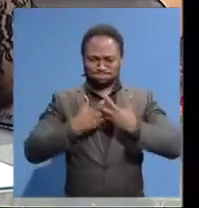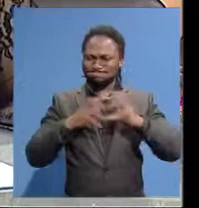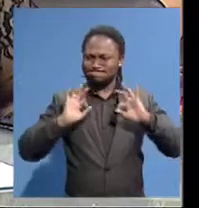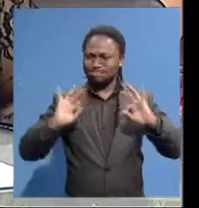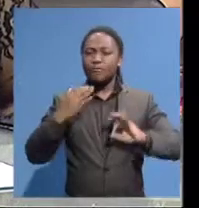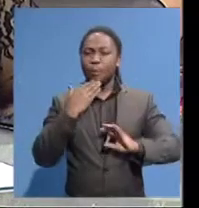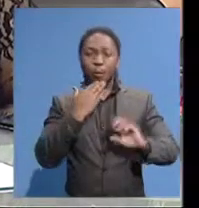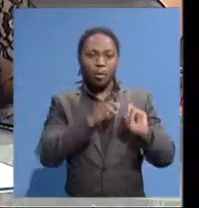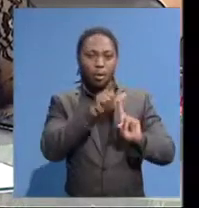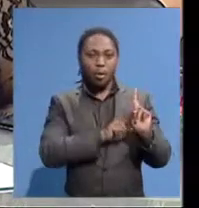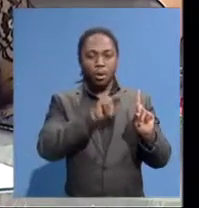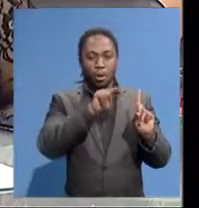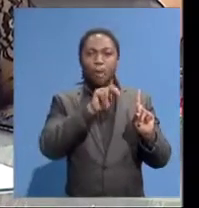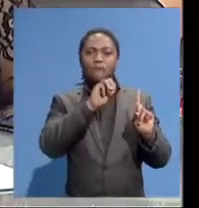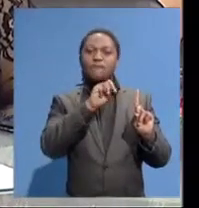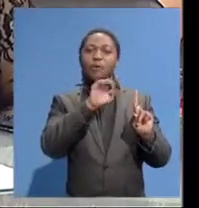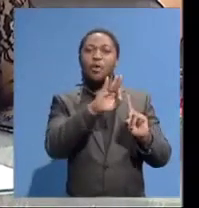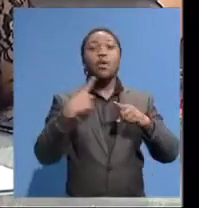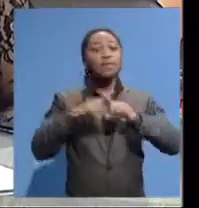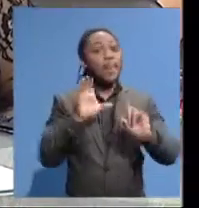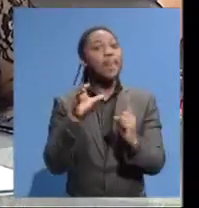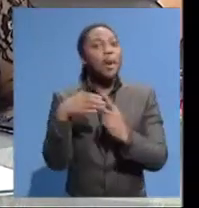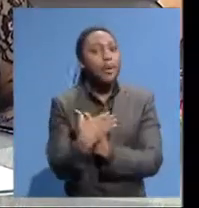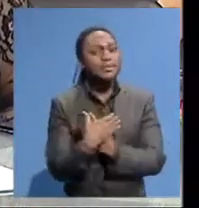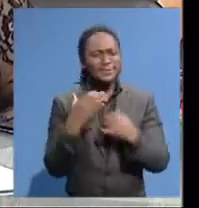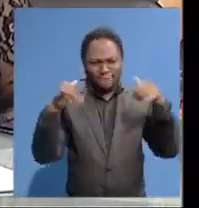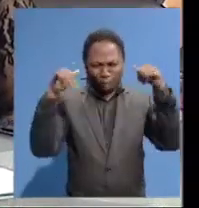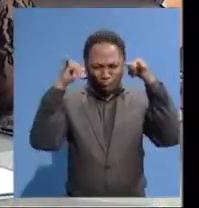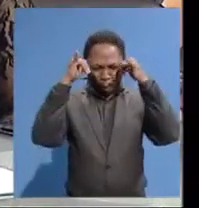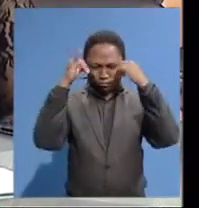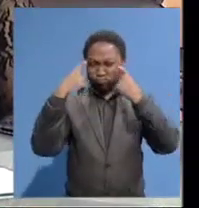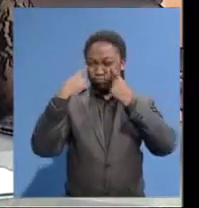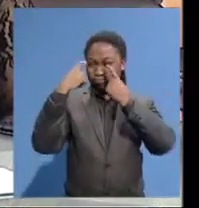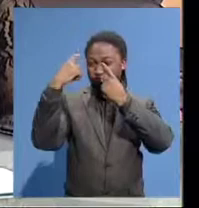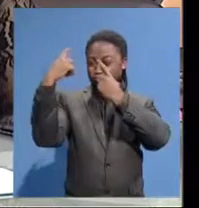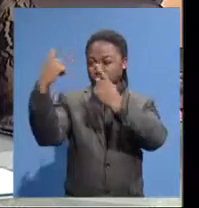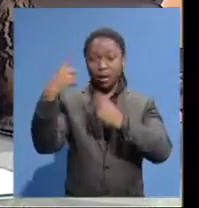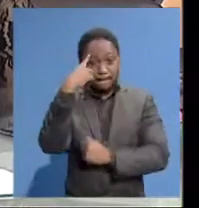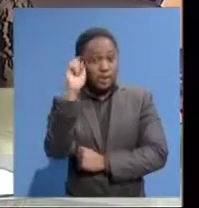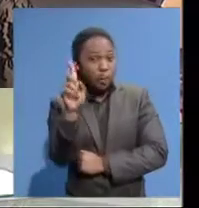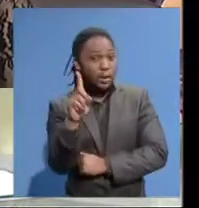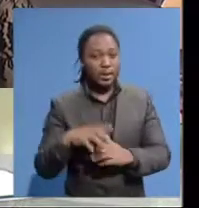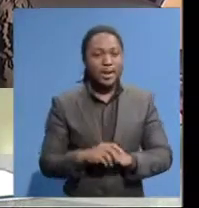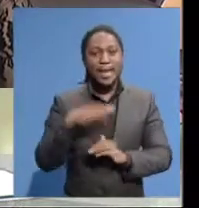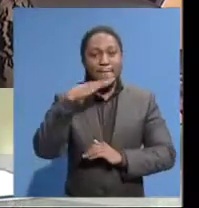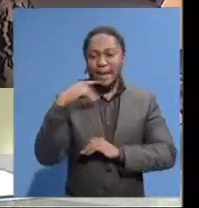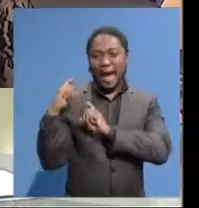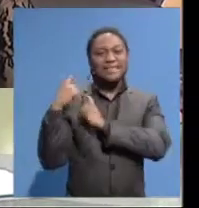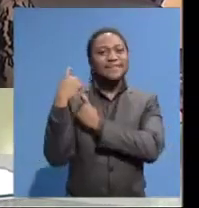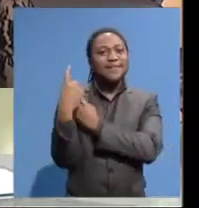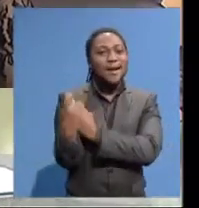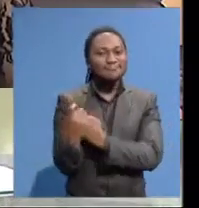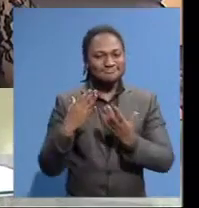yakhala inkomo. Now, ngesiXhosa, when inkomo ikhala, it means it is believed that ancestors are fulfilled